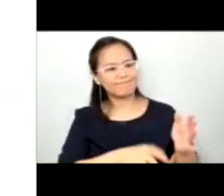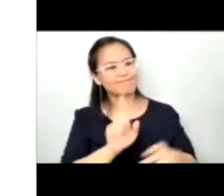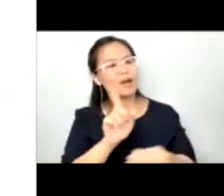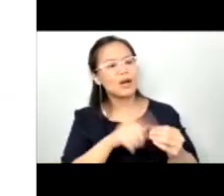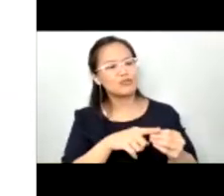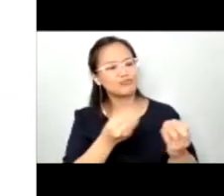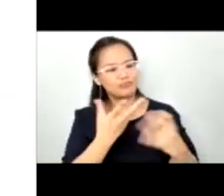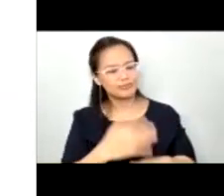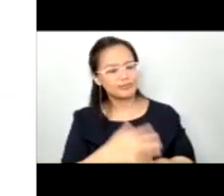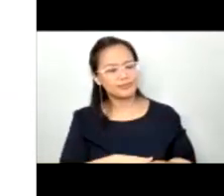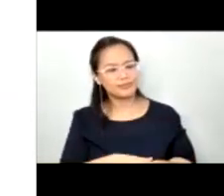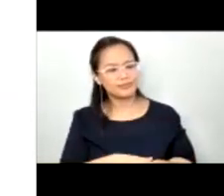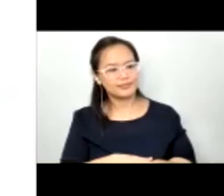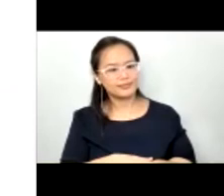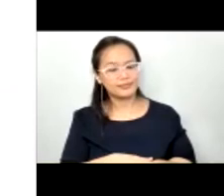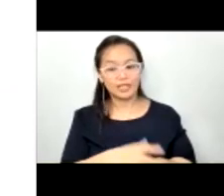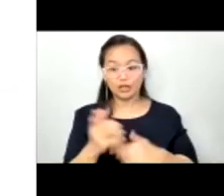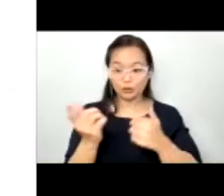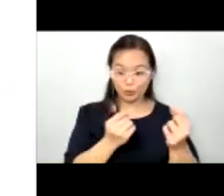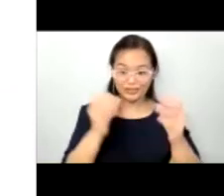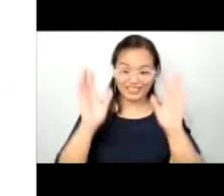Okay, and then what she would do